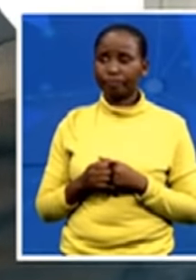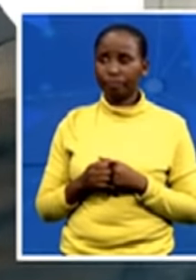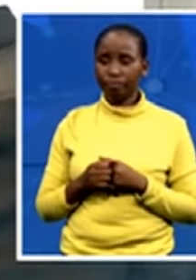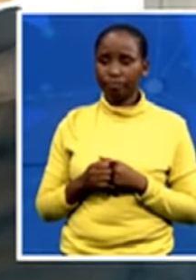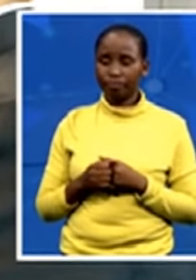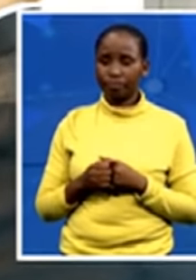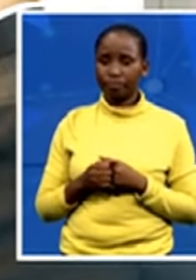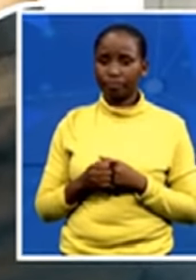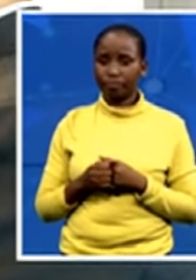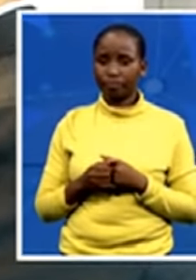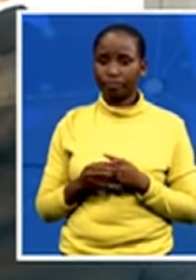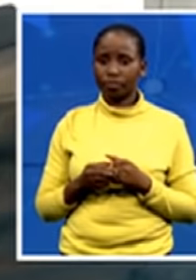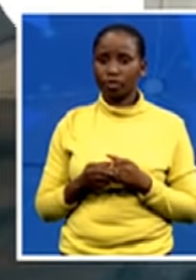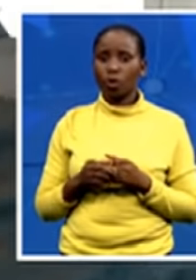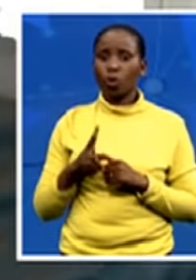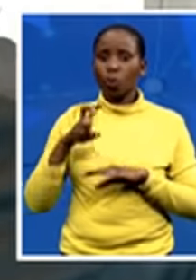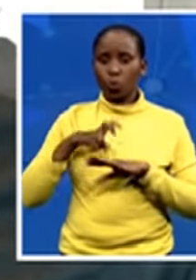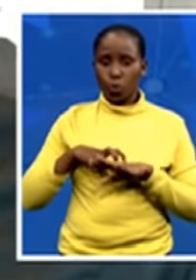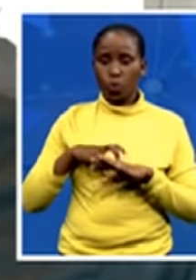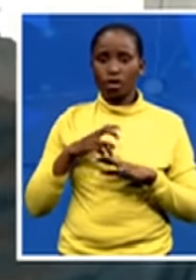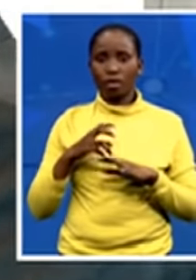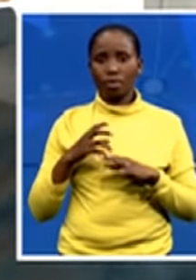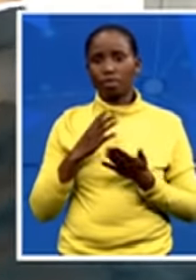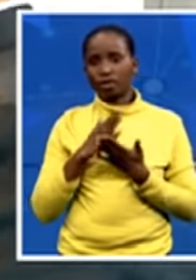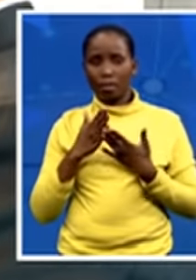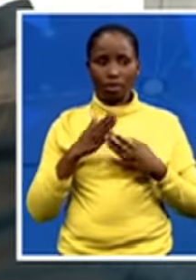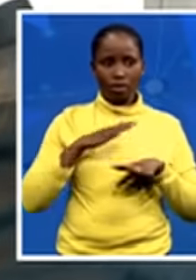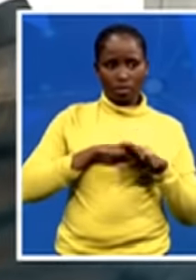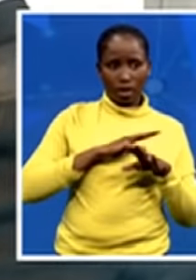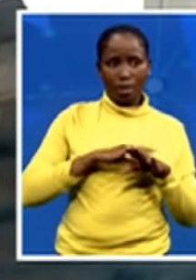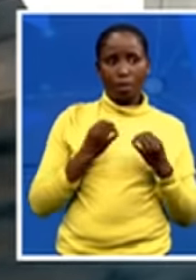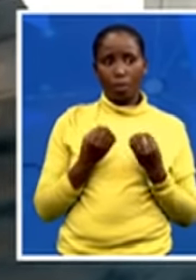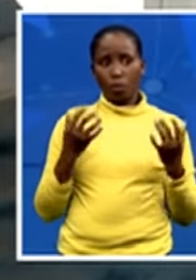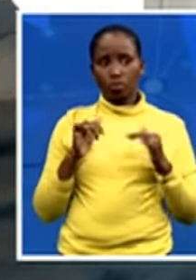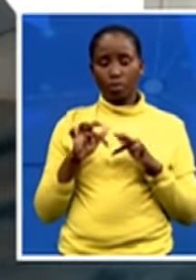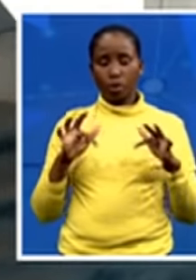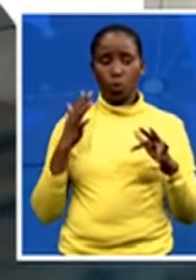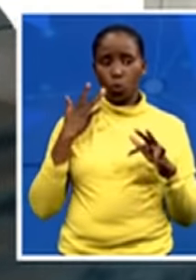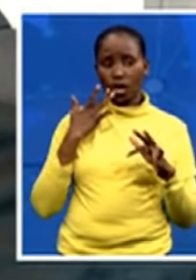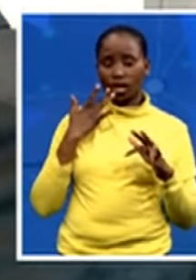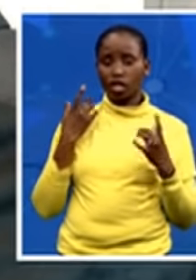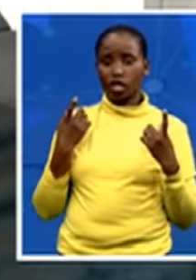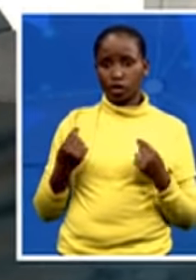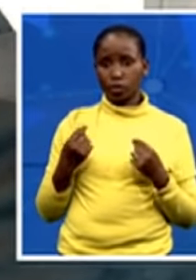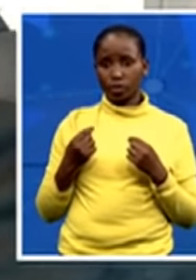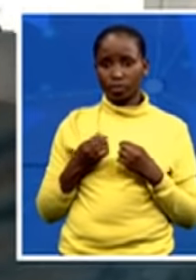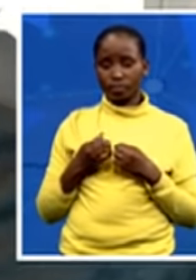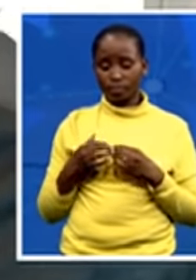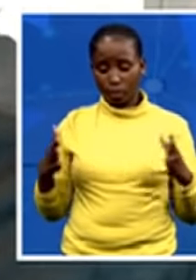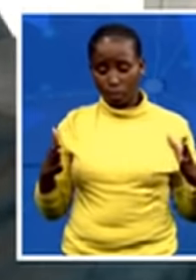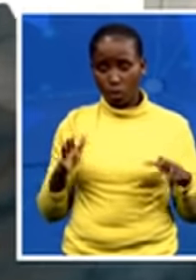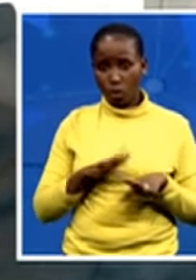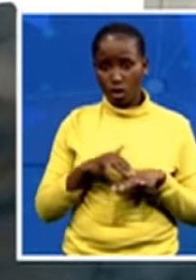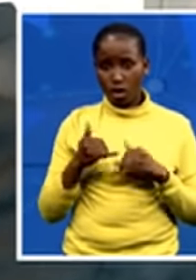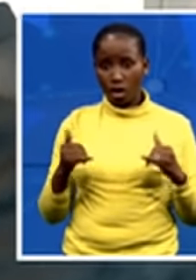times, and most of the people at the time when the slots are released, they then take all of those slots. But above